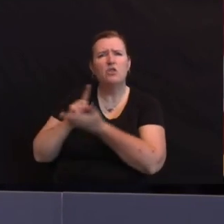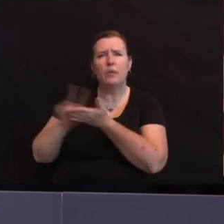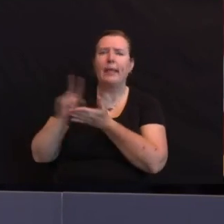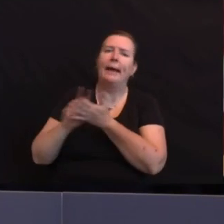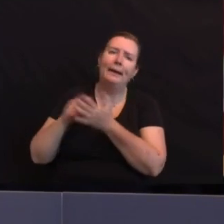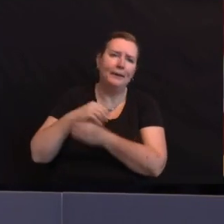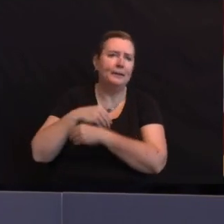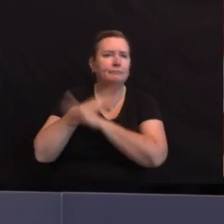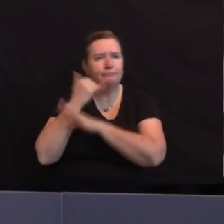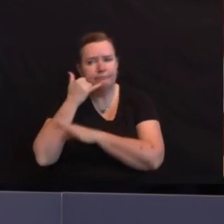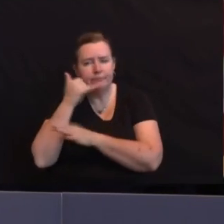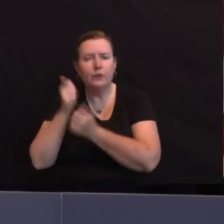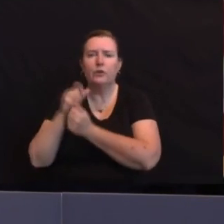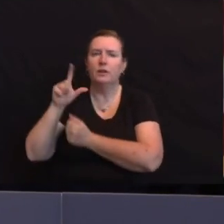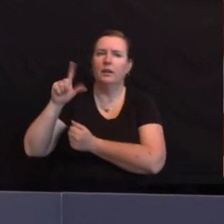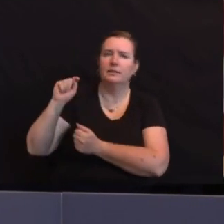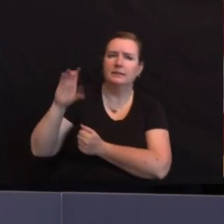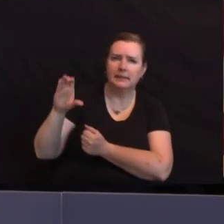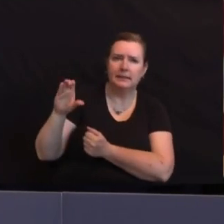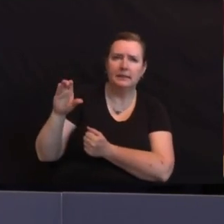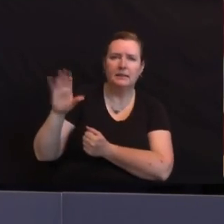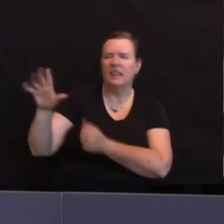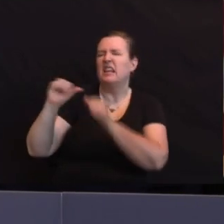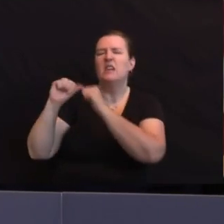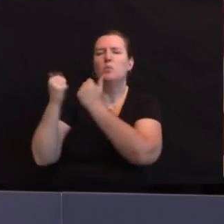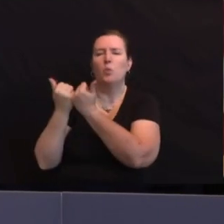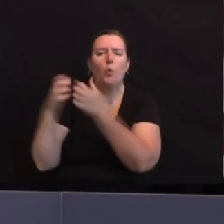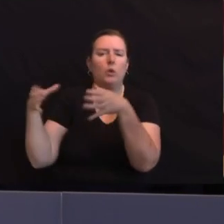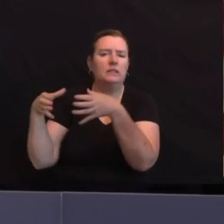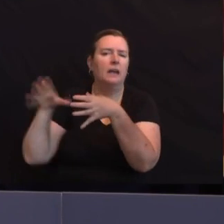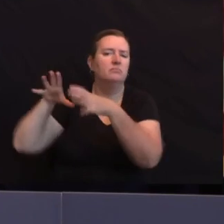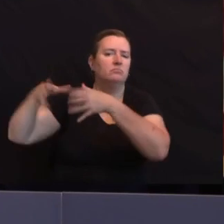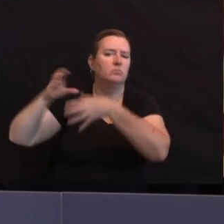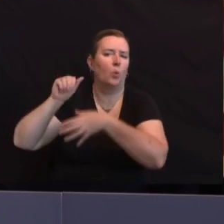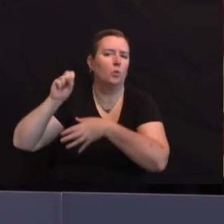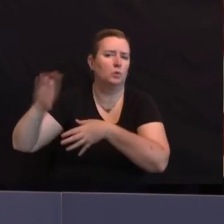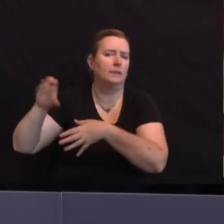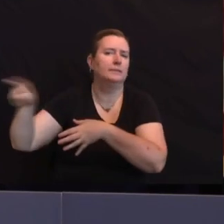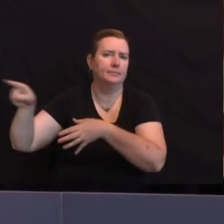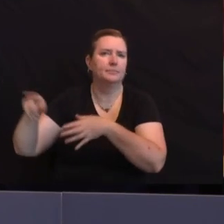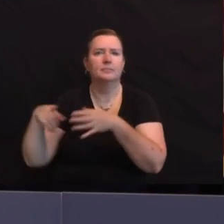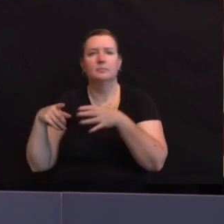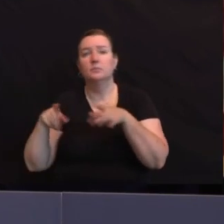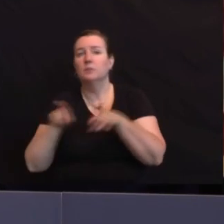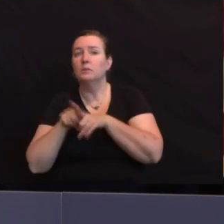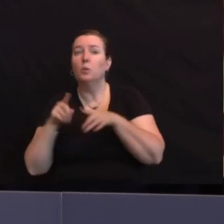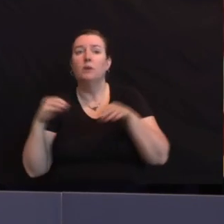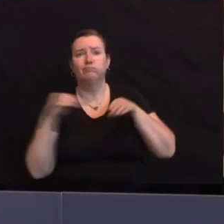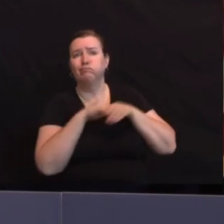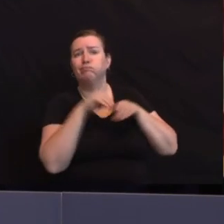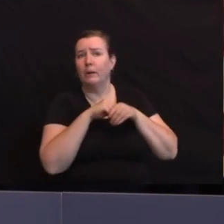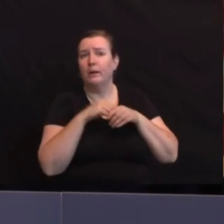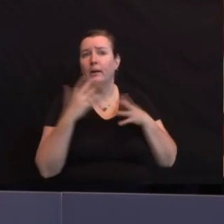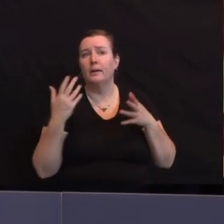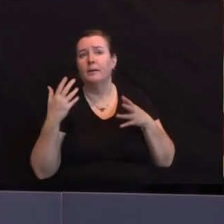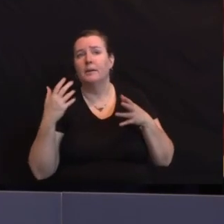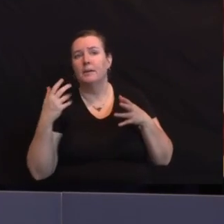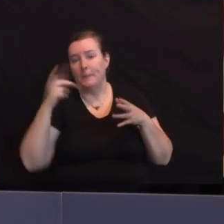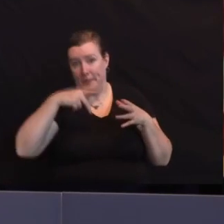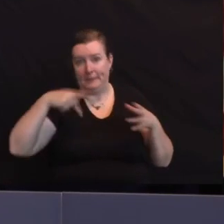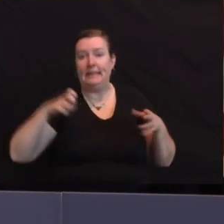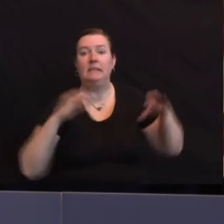care associations and industry. In addition to stockpiling, promoting more employee testing,